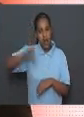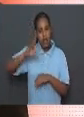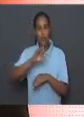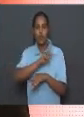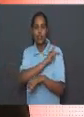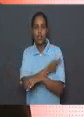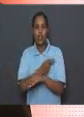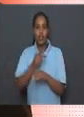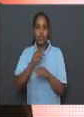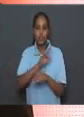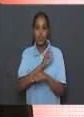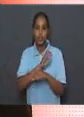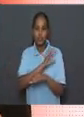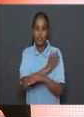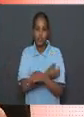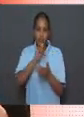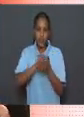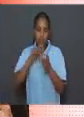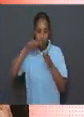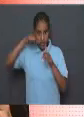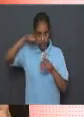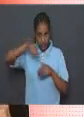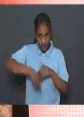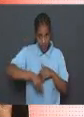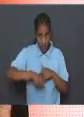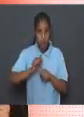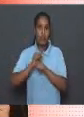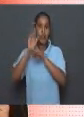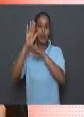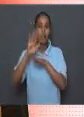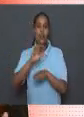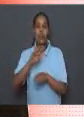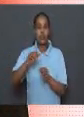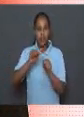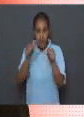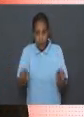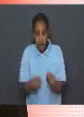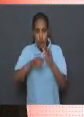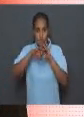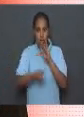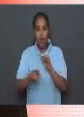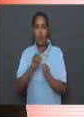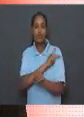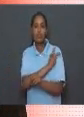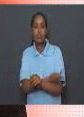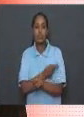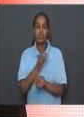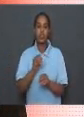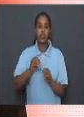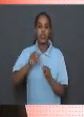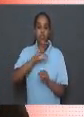energy, to areas that are downhill, or areas of low potential